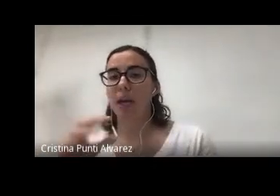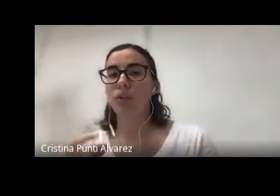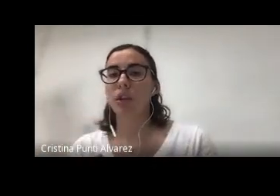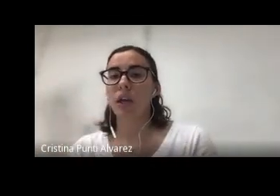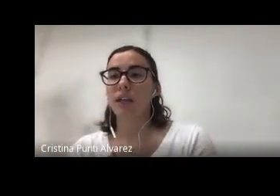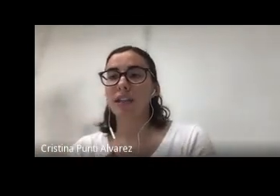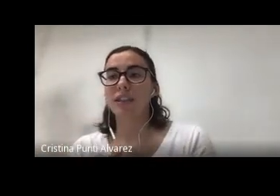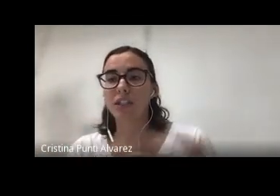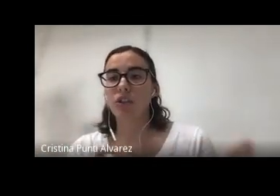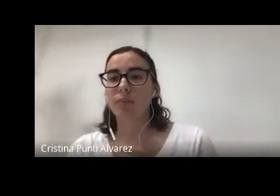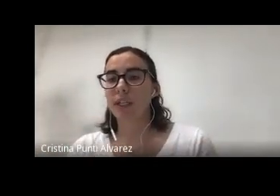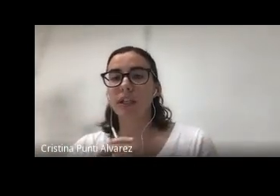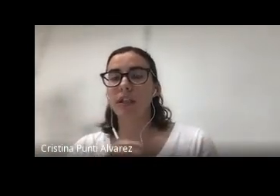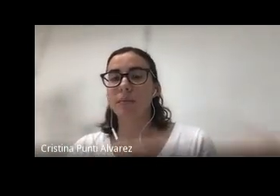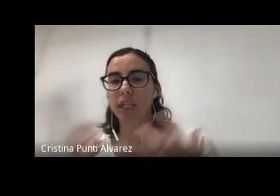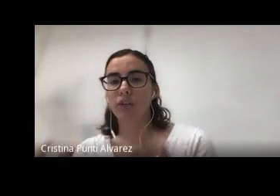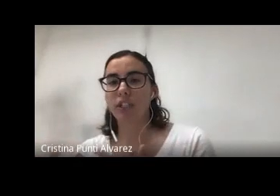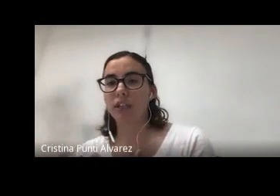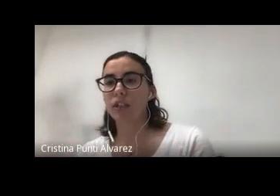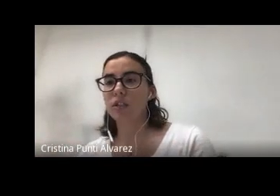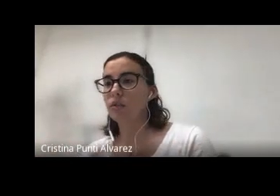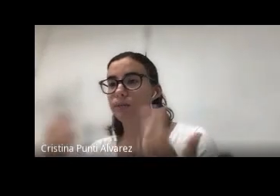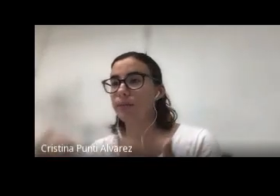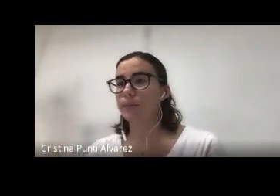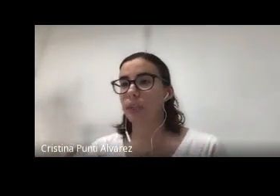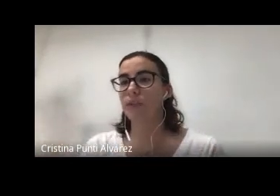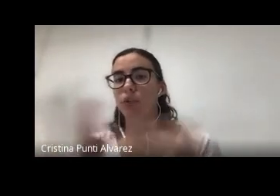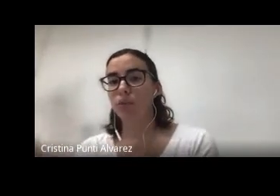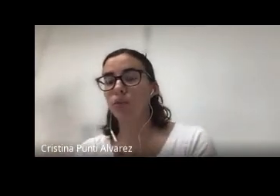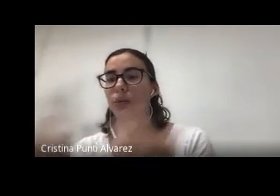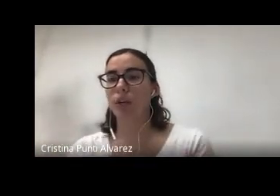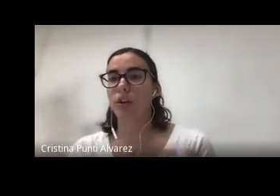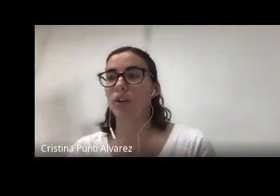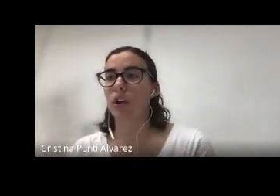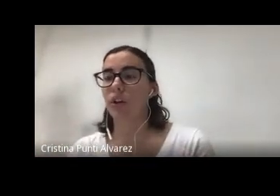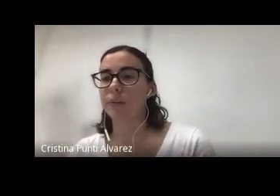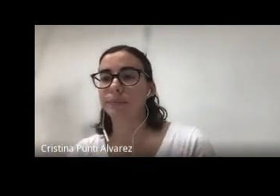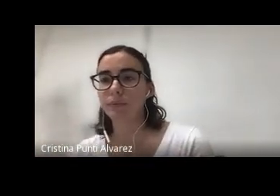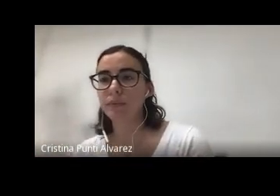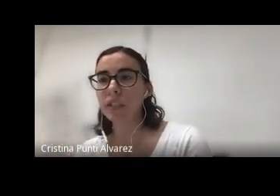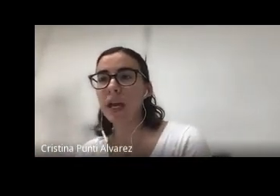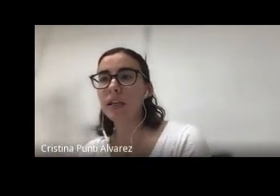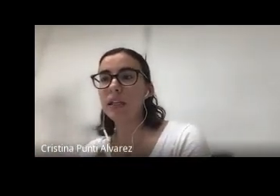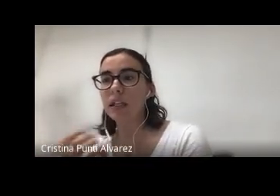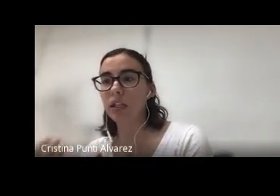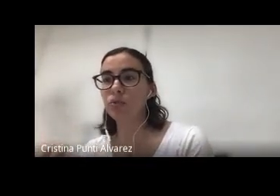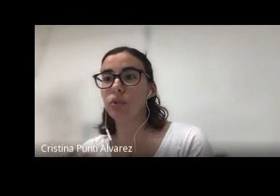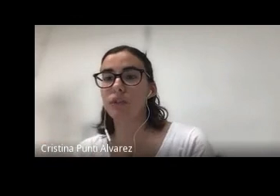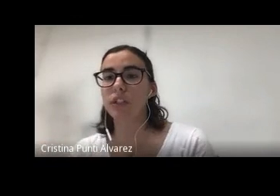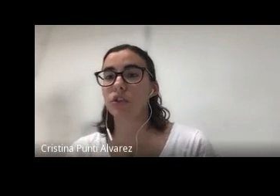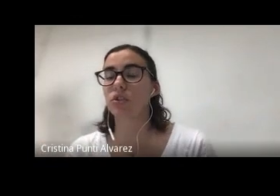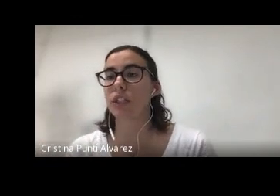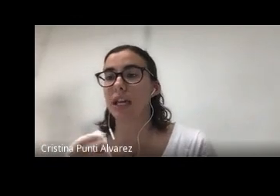the mouth can change completely the meaning of a sentence if you do it one way or another. And in addition